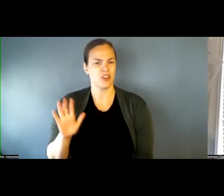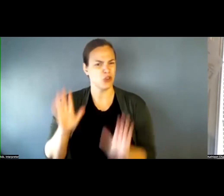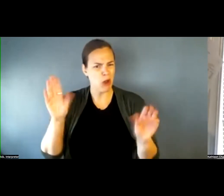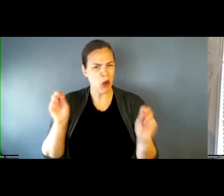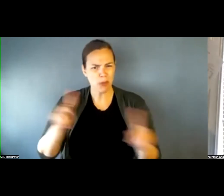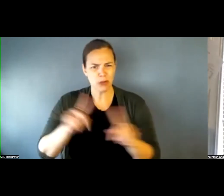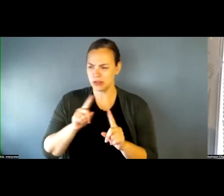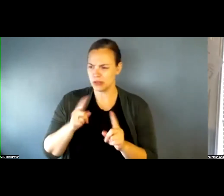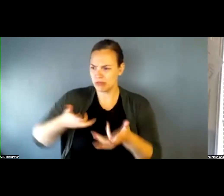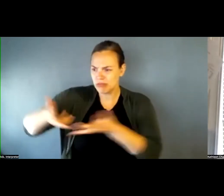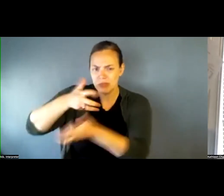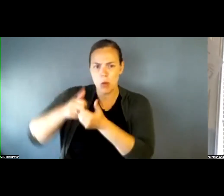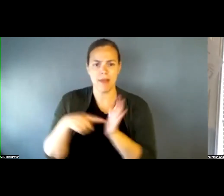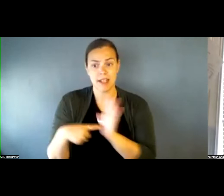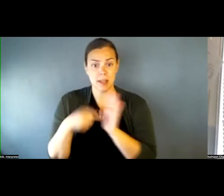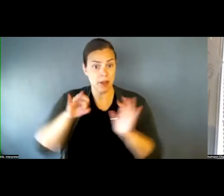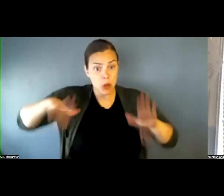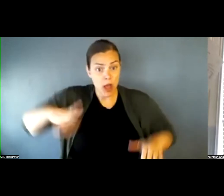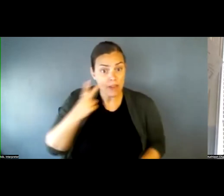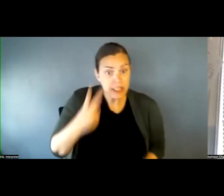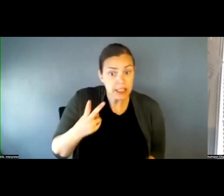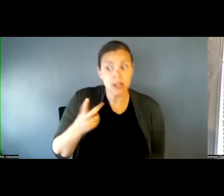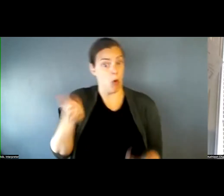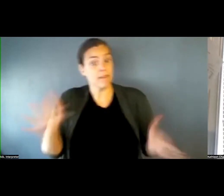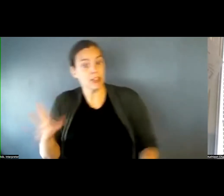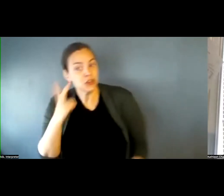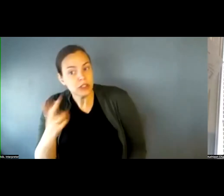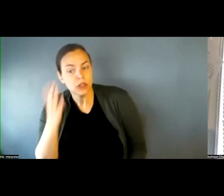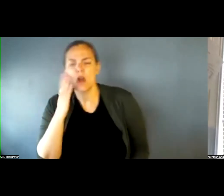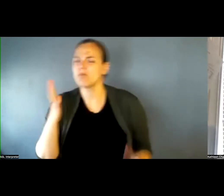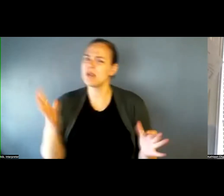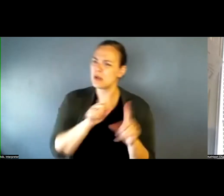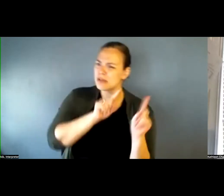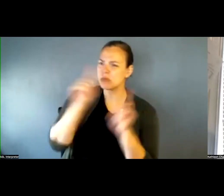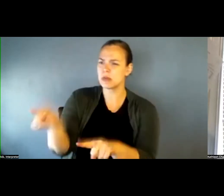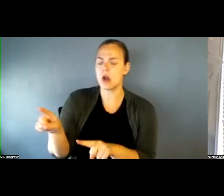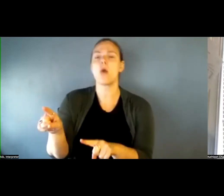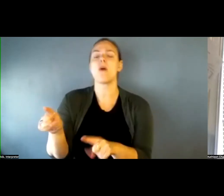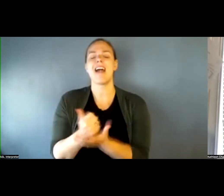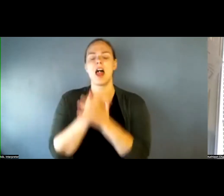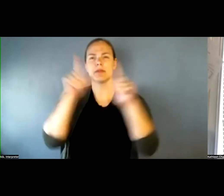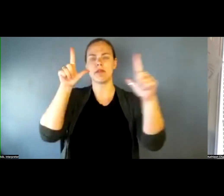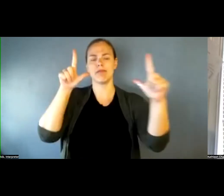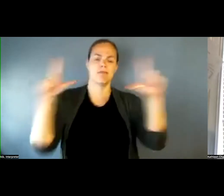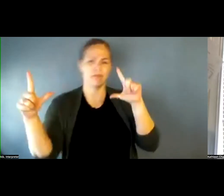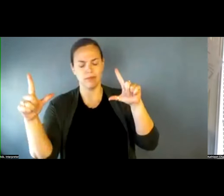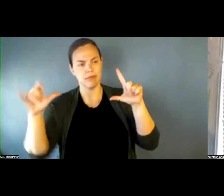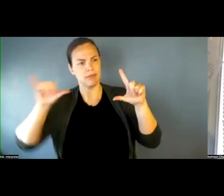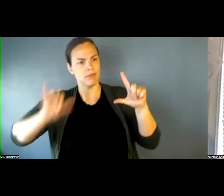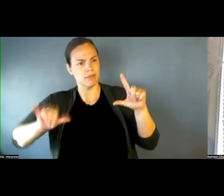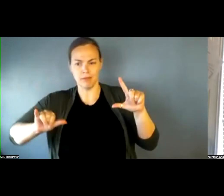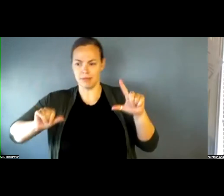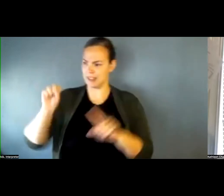the exhibition before, you're familiar with the collection or not, I encourage you to go because it's a nice way of rethinking sort of the history